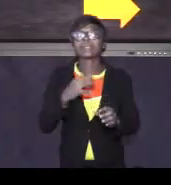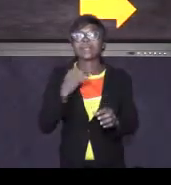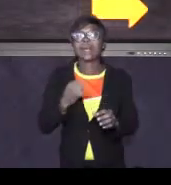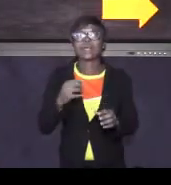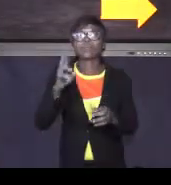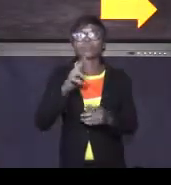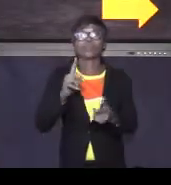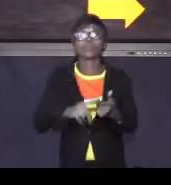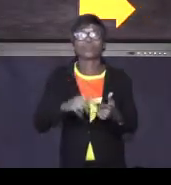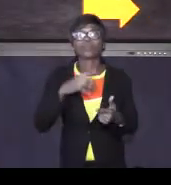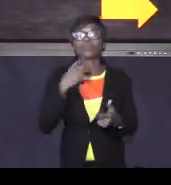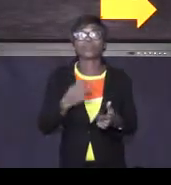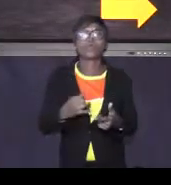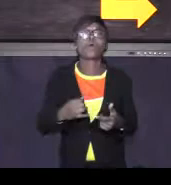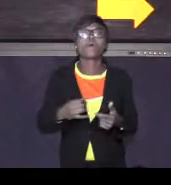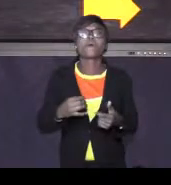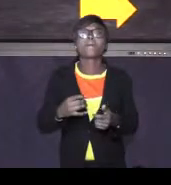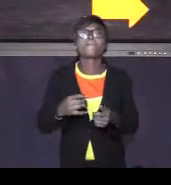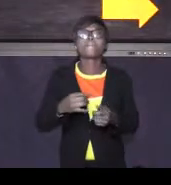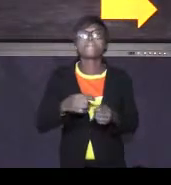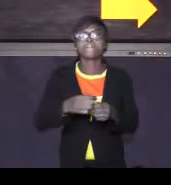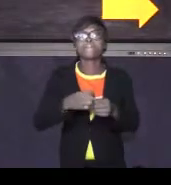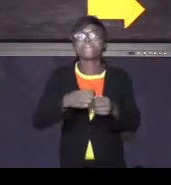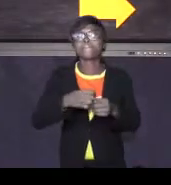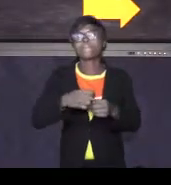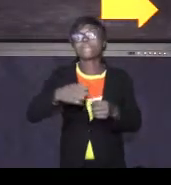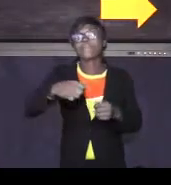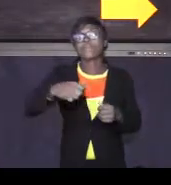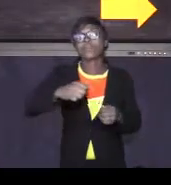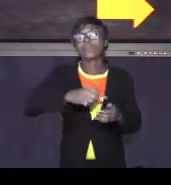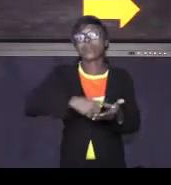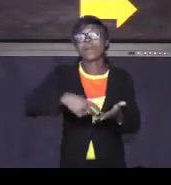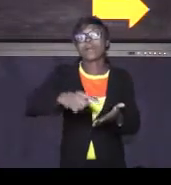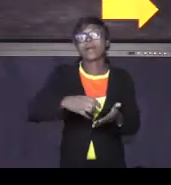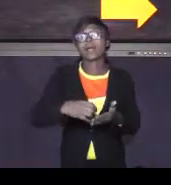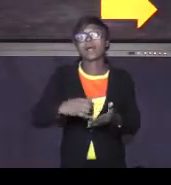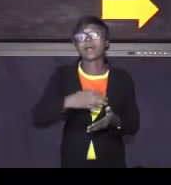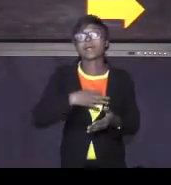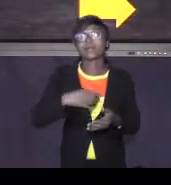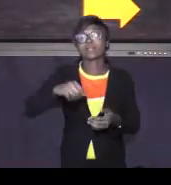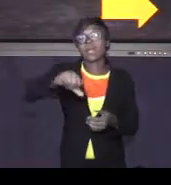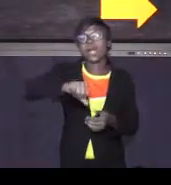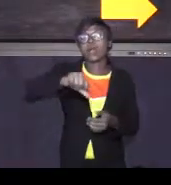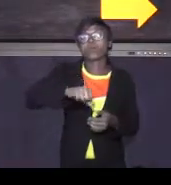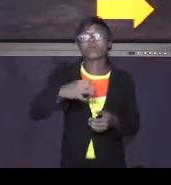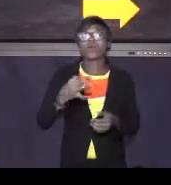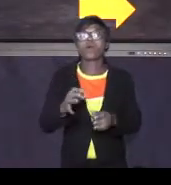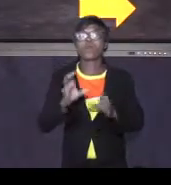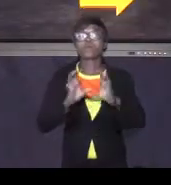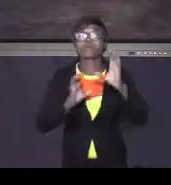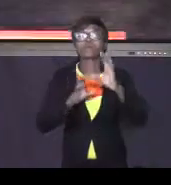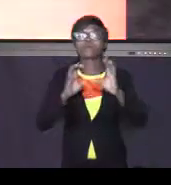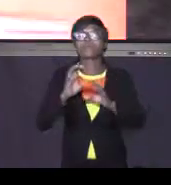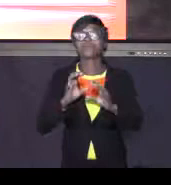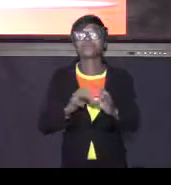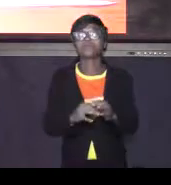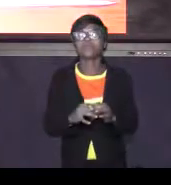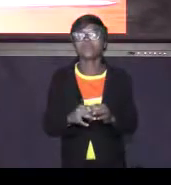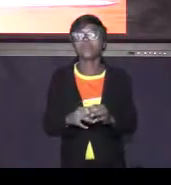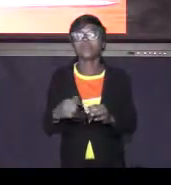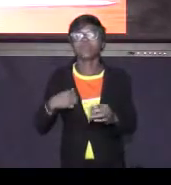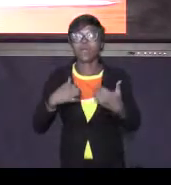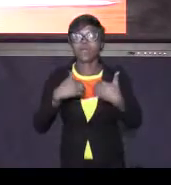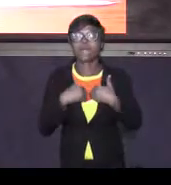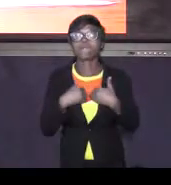tools used for marking out lines and angles for wood construction. What are the examples of marking